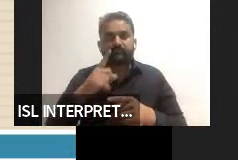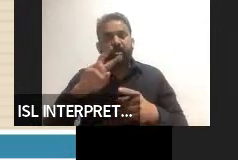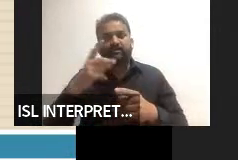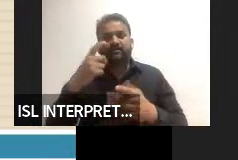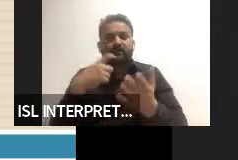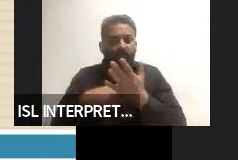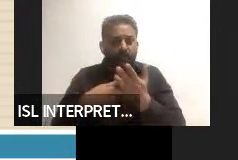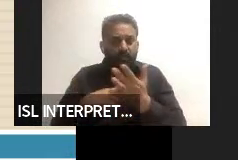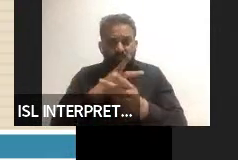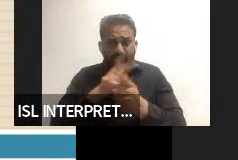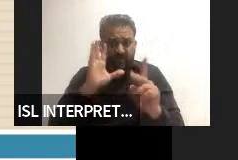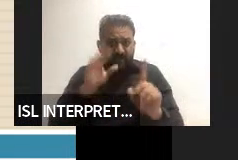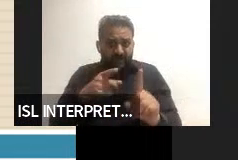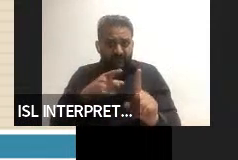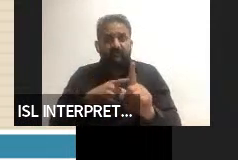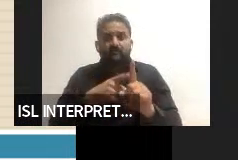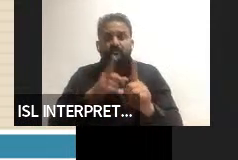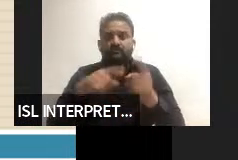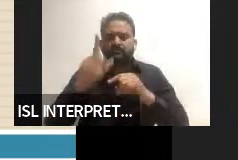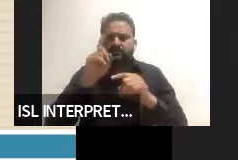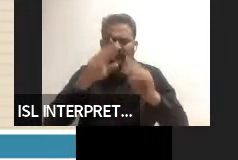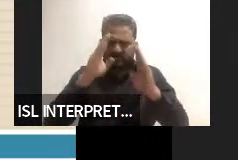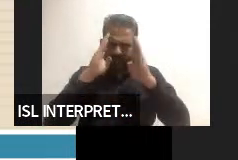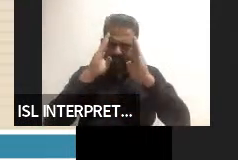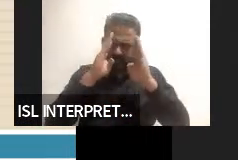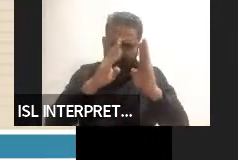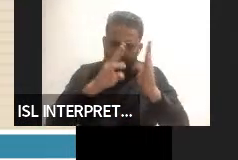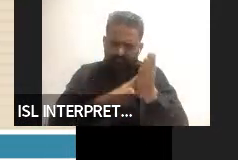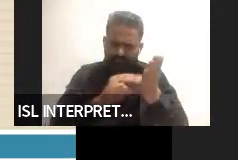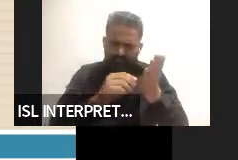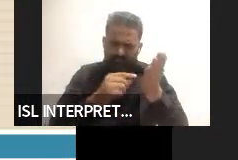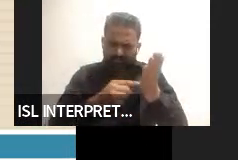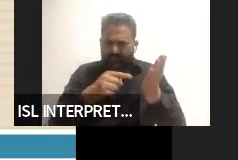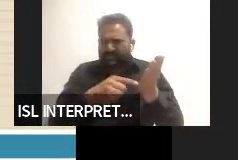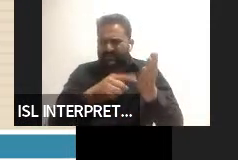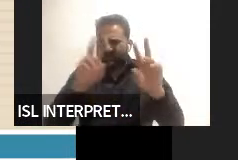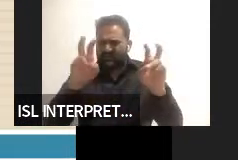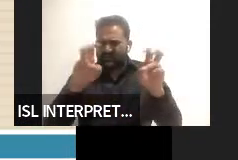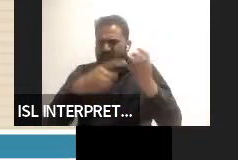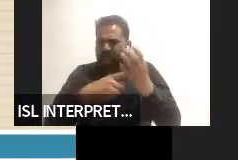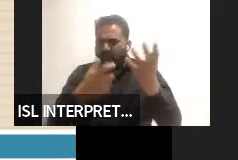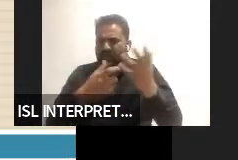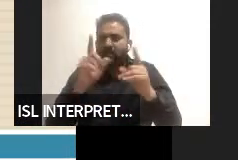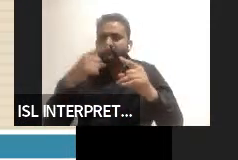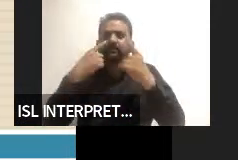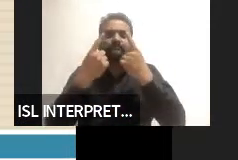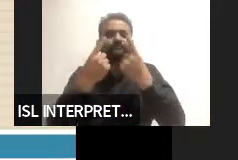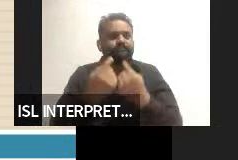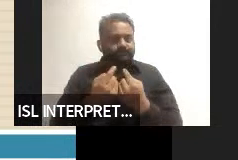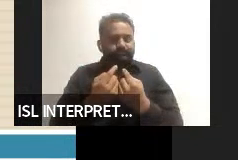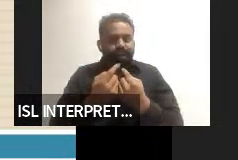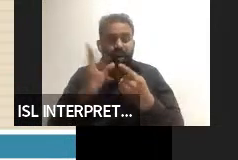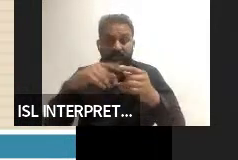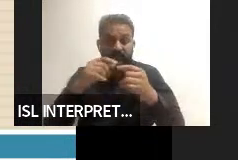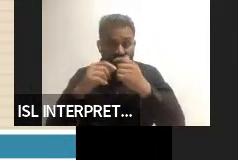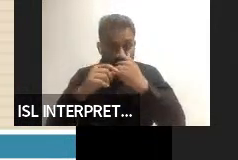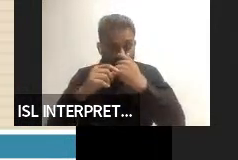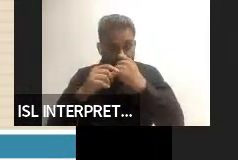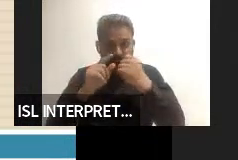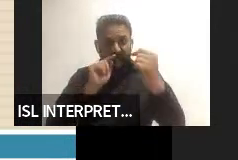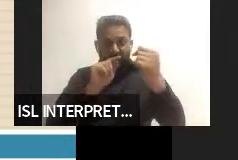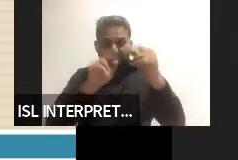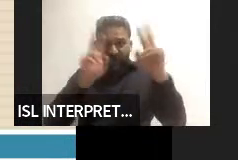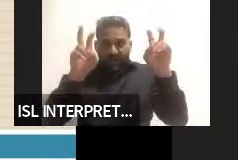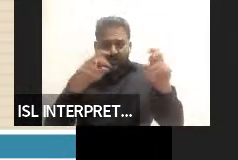concerned, you should pay attention to the moot rules. Check that how many pages of substantive arguments you are